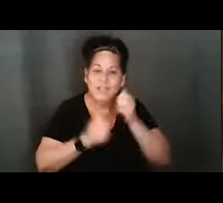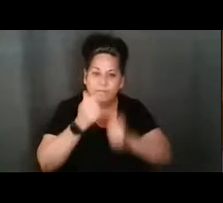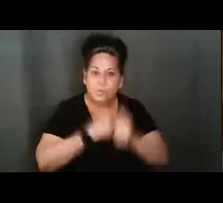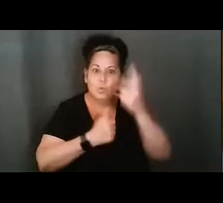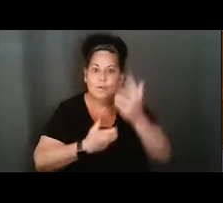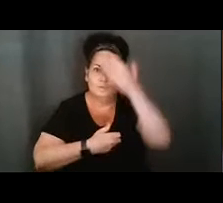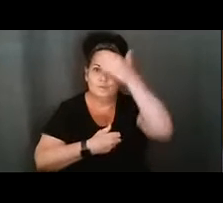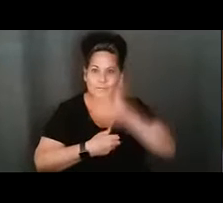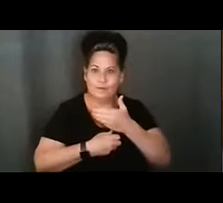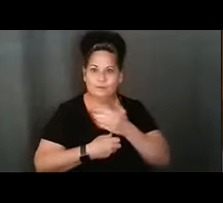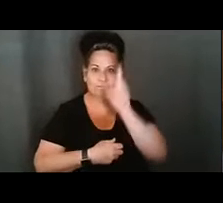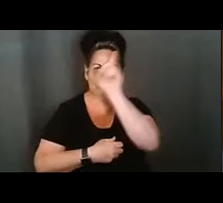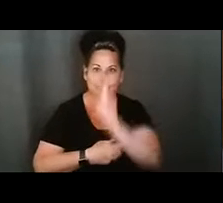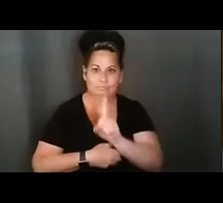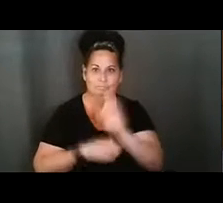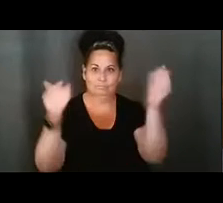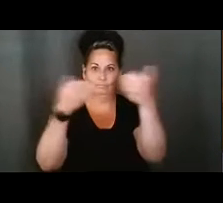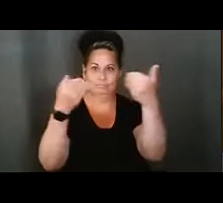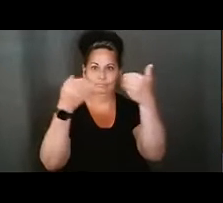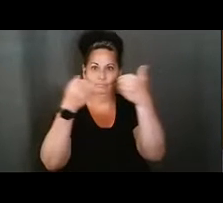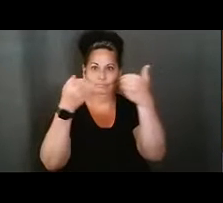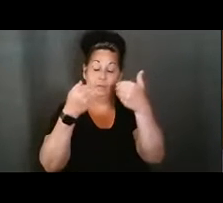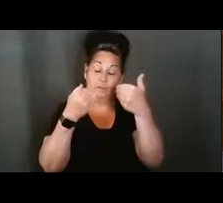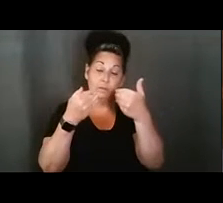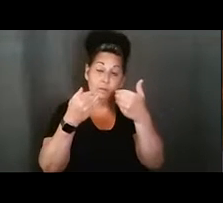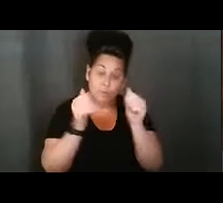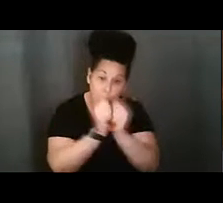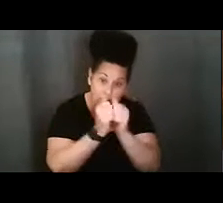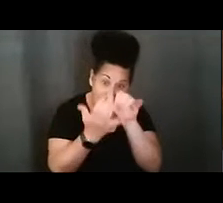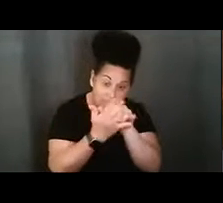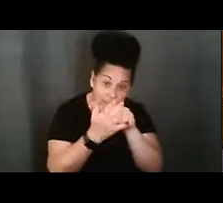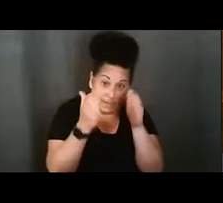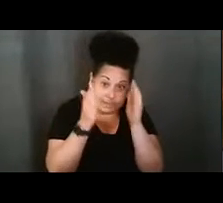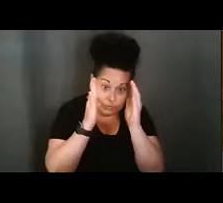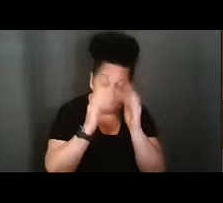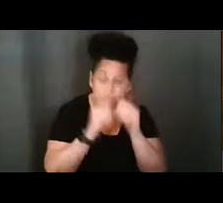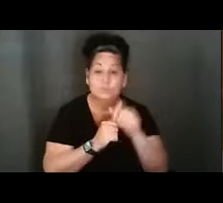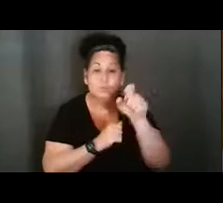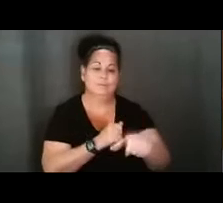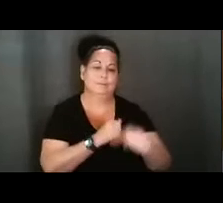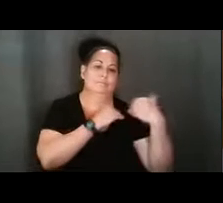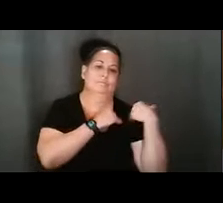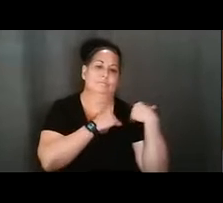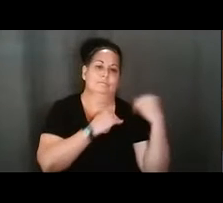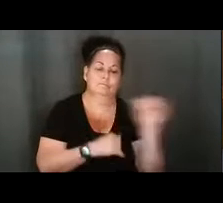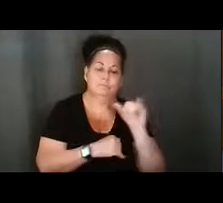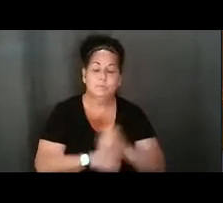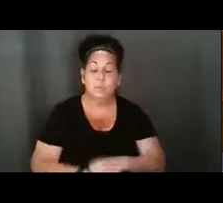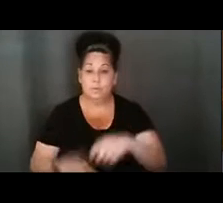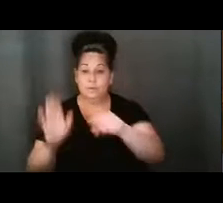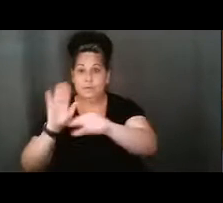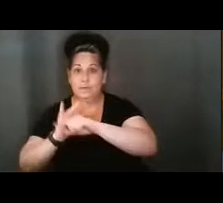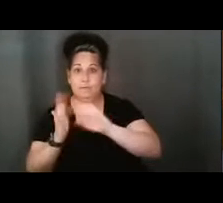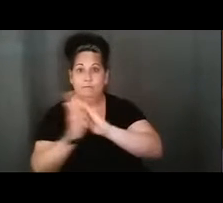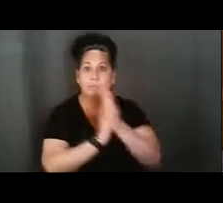attention, there comes some responsibility with that. So there's several different ways we can handle that, but let's turn that negative into a positive.